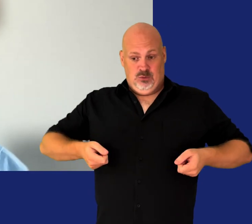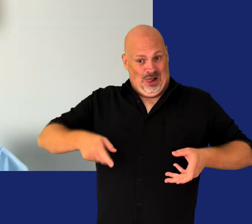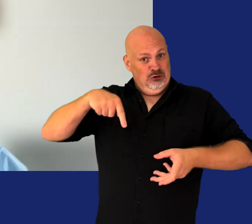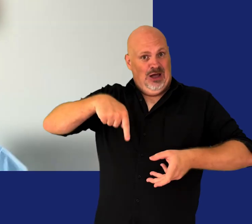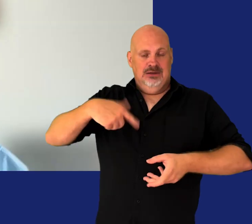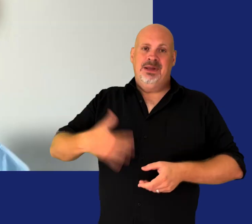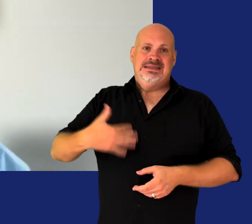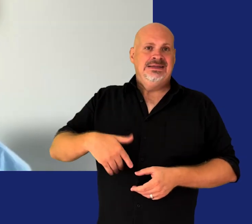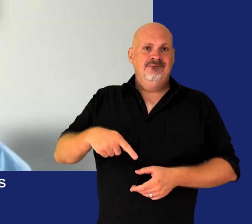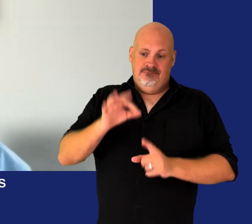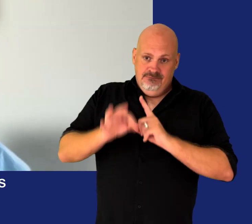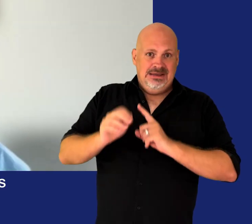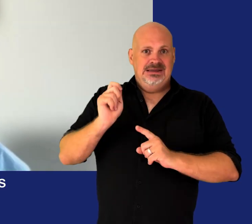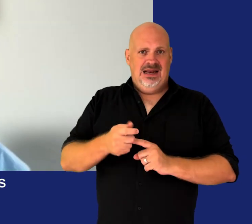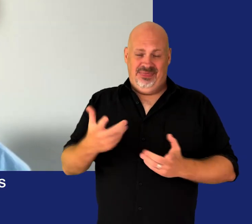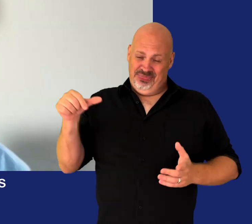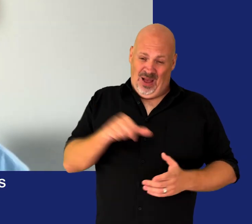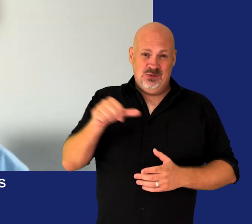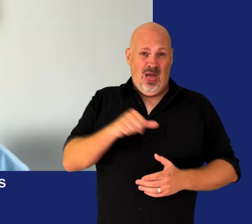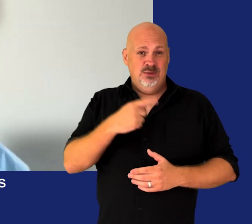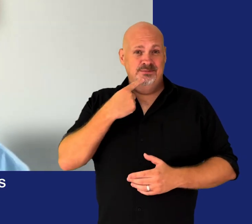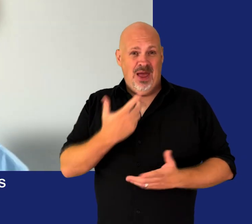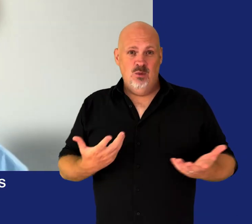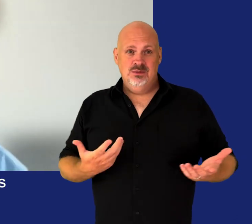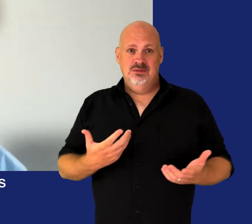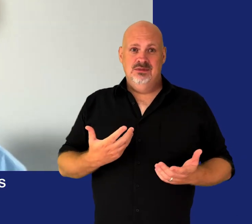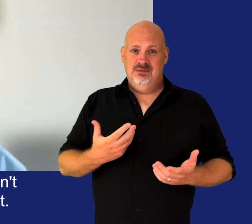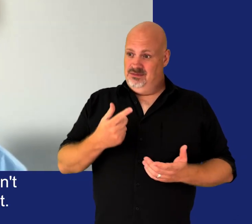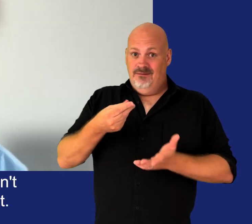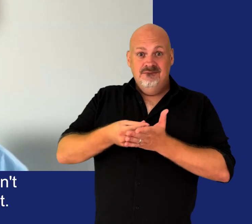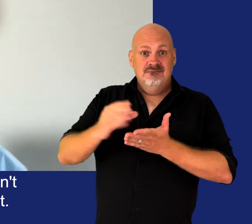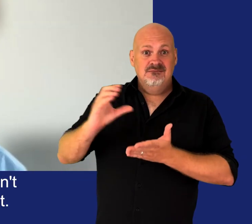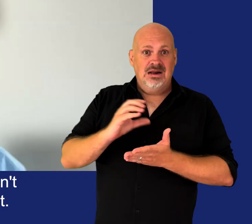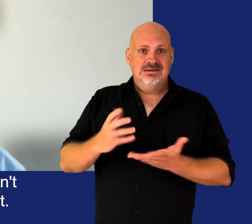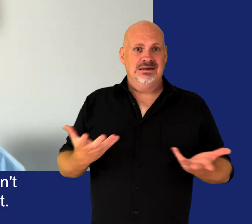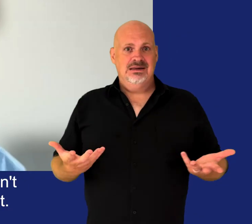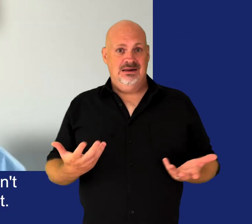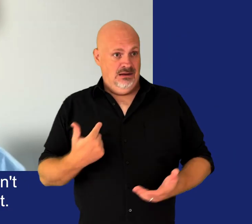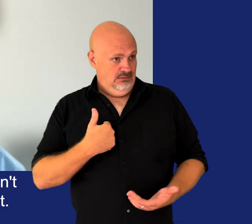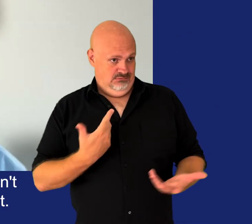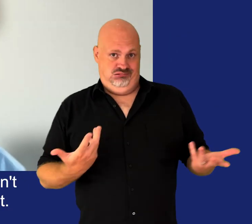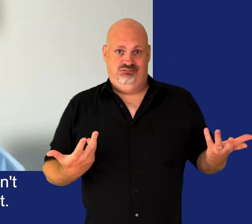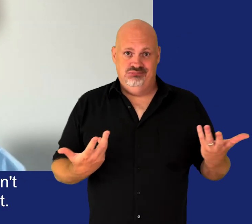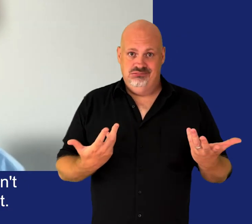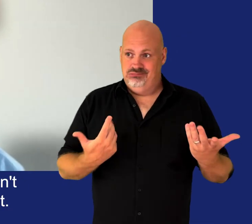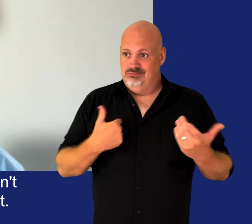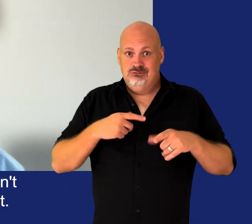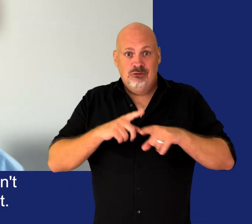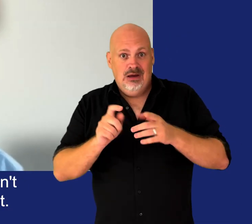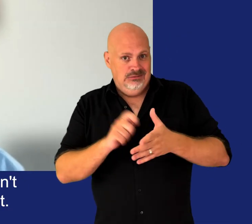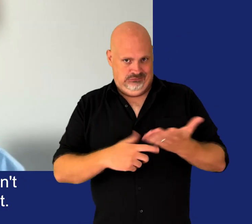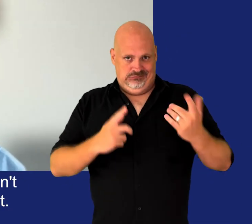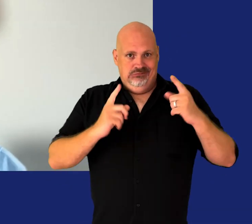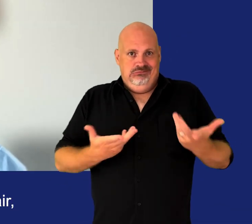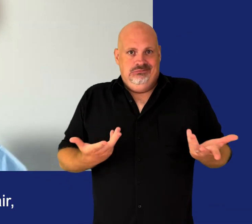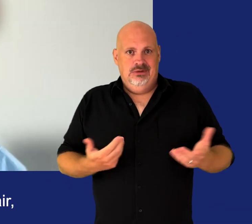and they're incredibly expensive. They cost several £1,000s and there seems to be very little funding for them. So I haven't yet managed to even have a go at